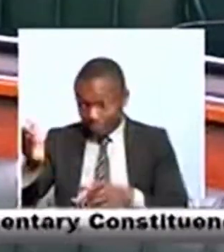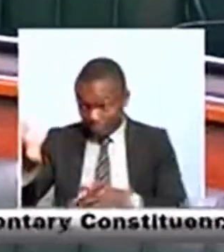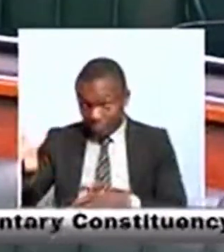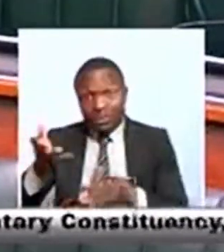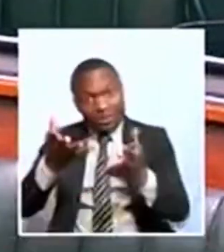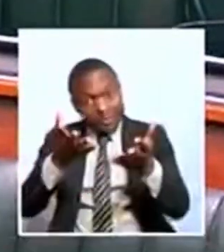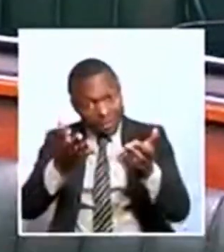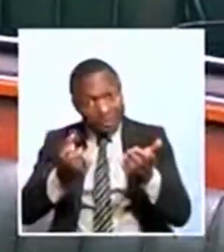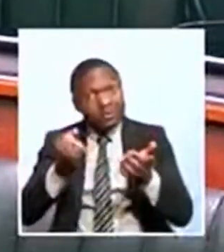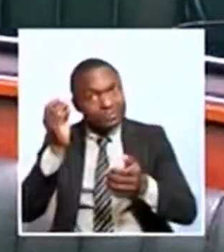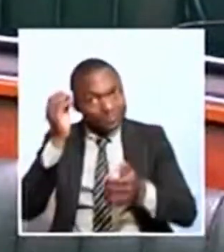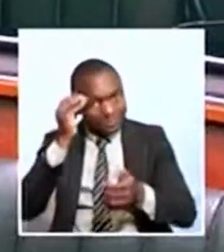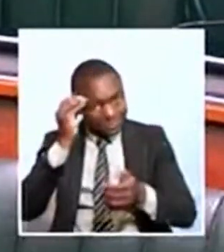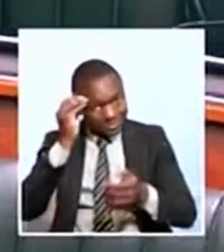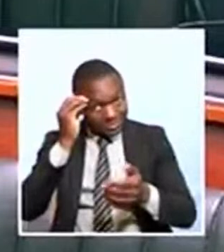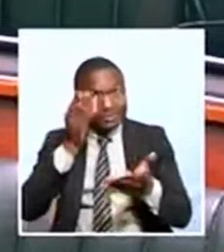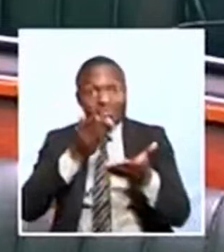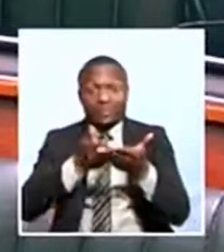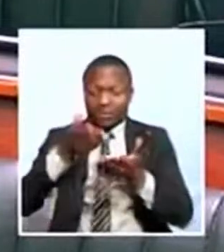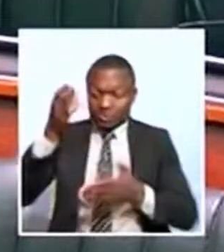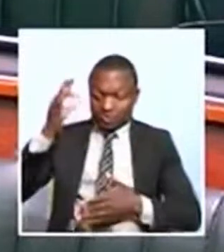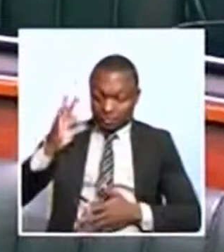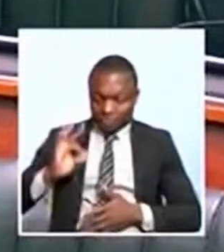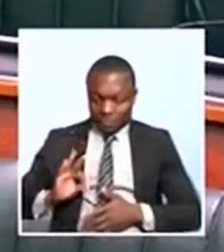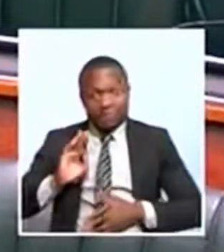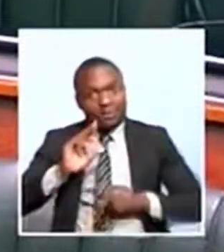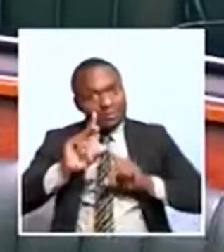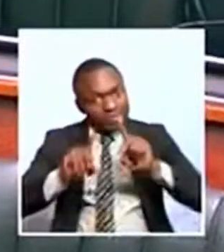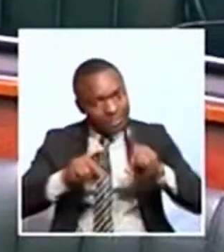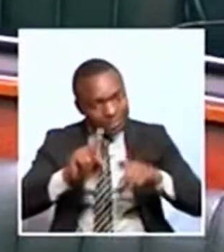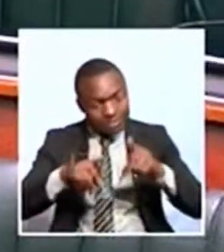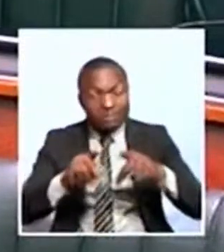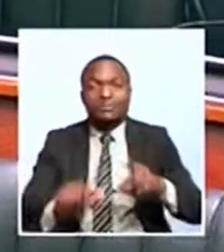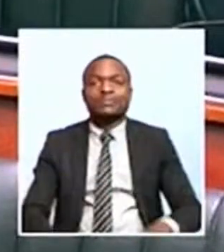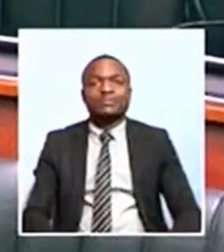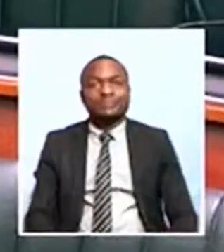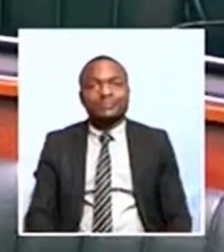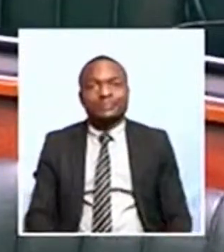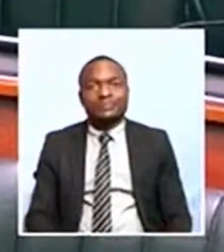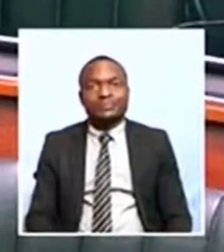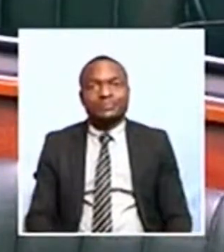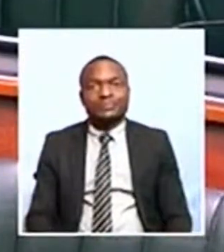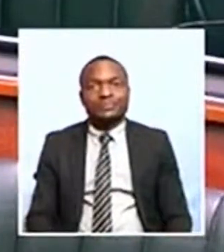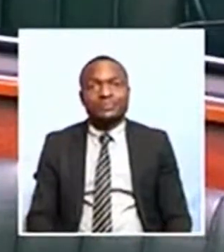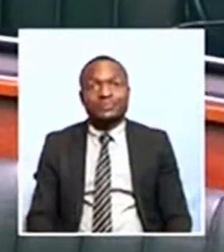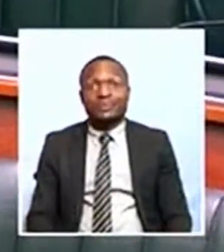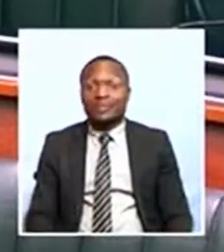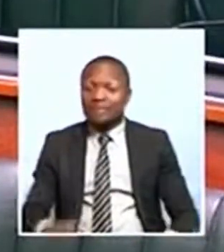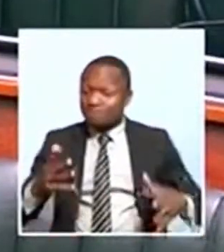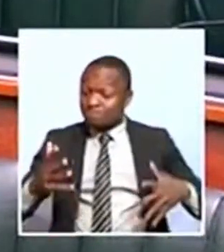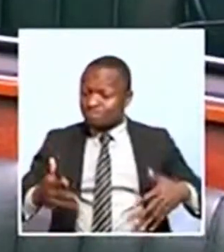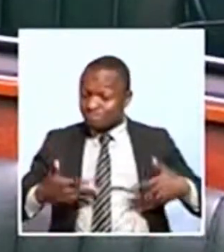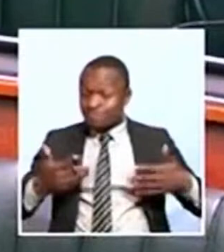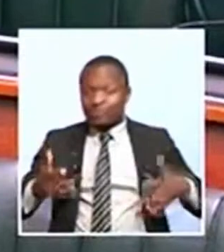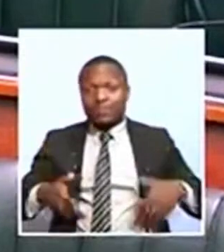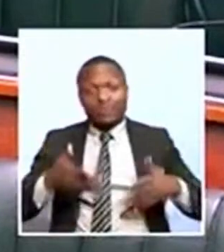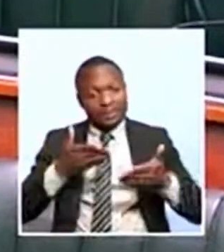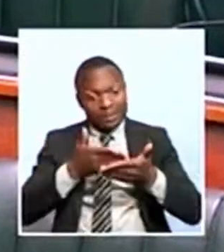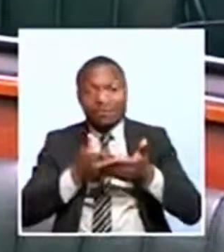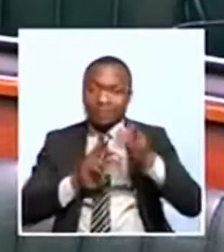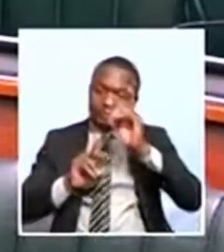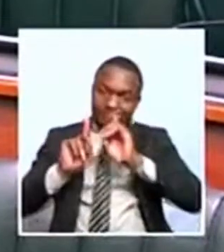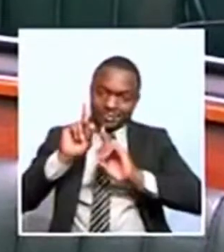find out, and this is for the benefit of our people that obviously are very excited that this